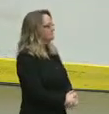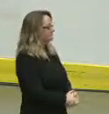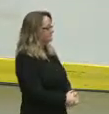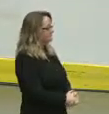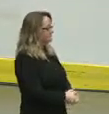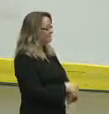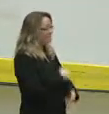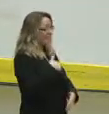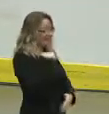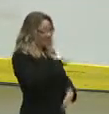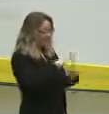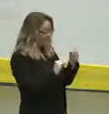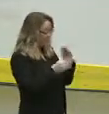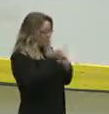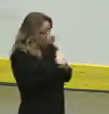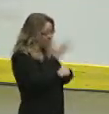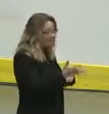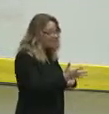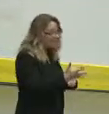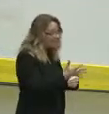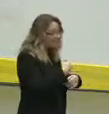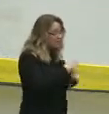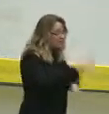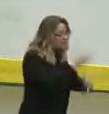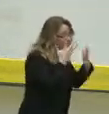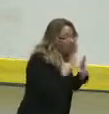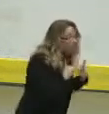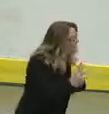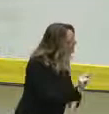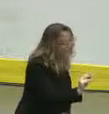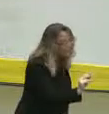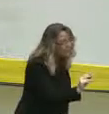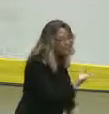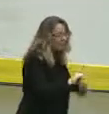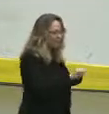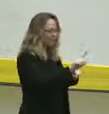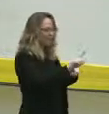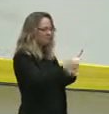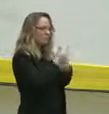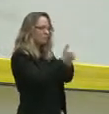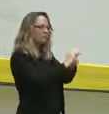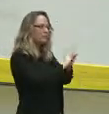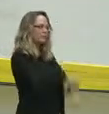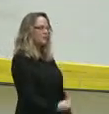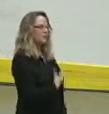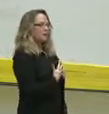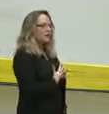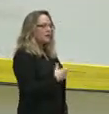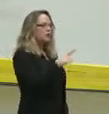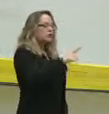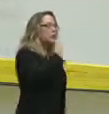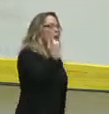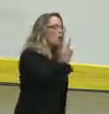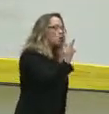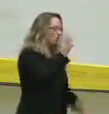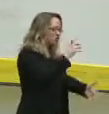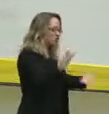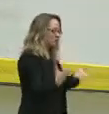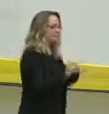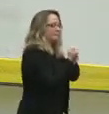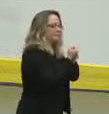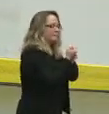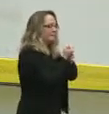I tell you this story not to make you sad, but to inspire you to always reach for that which